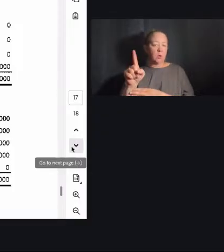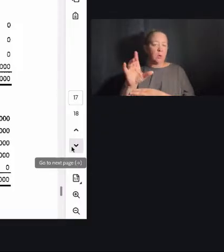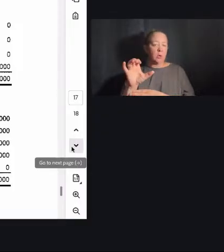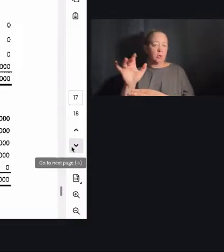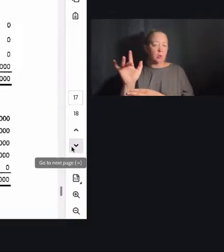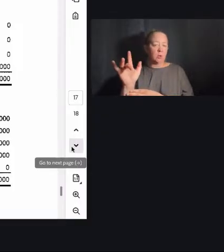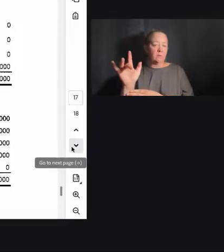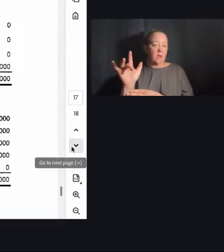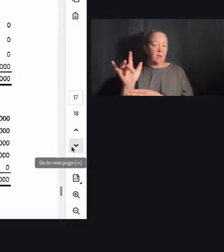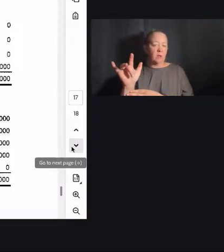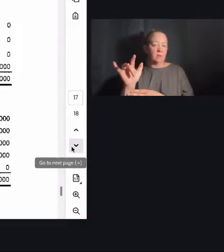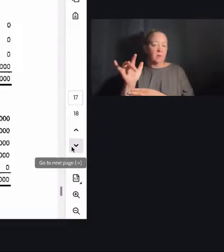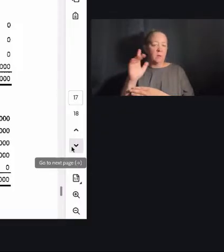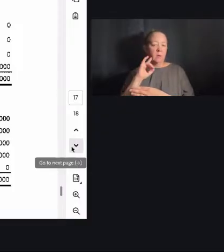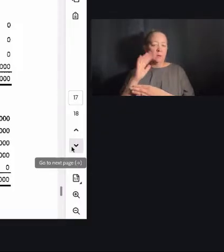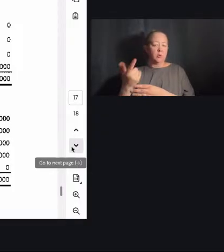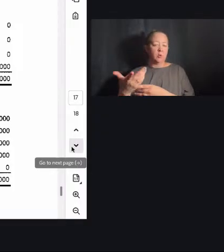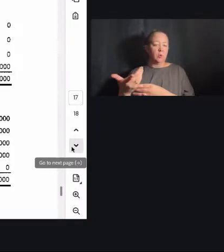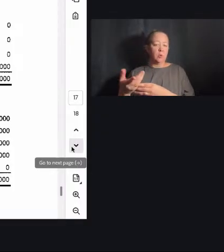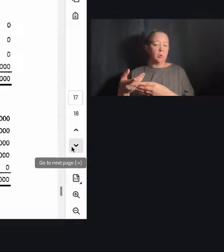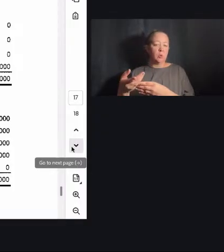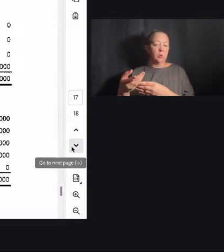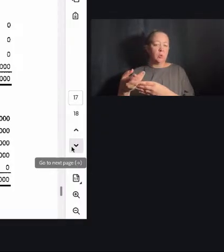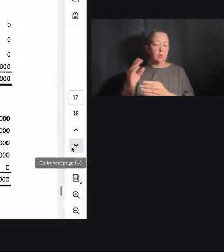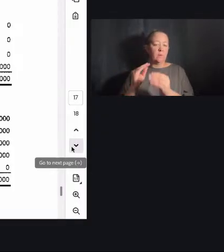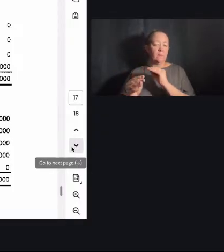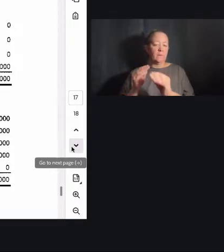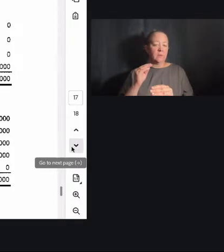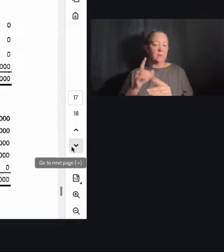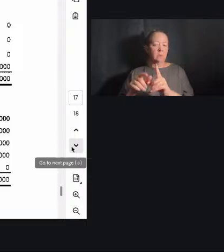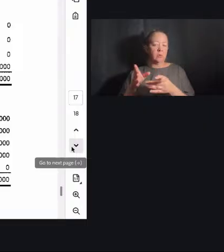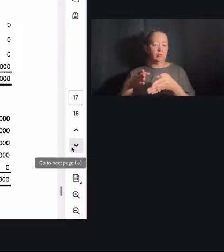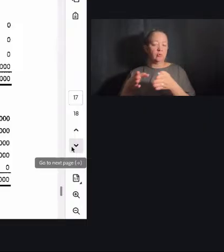track. There's a new track up against the Ely building.